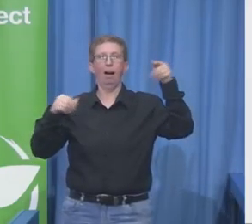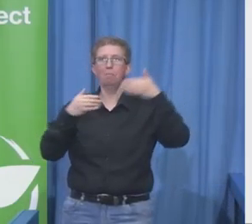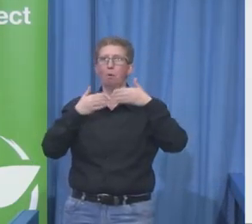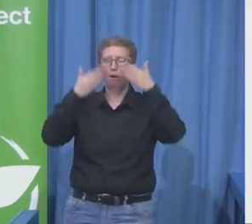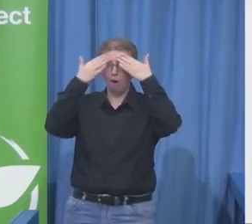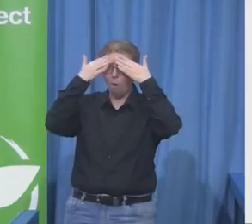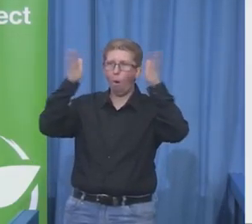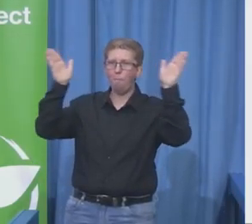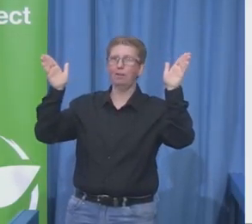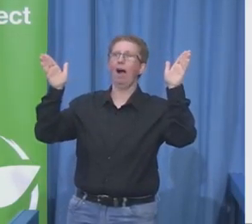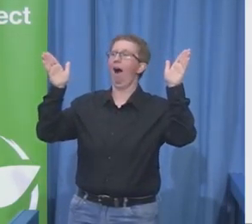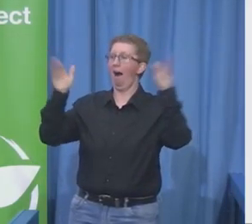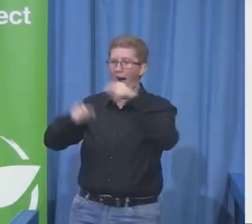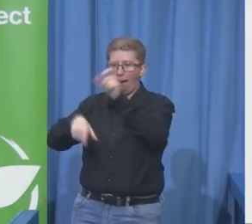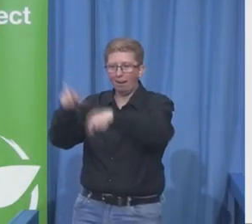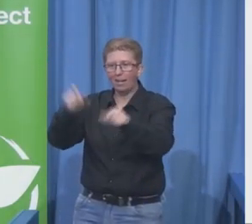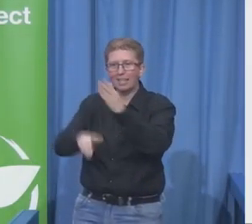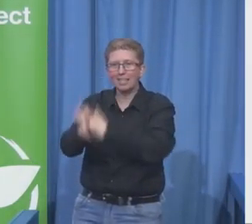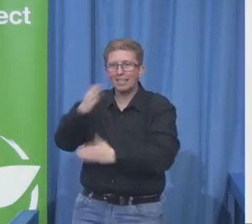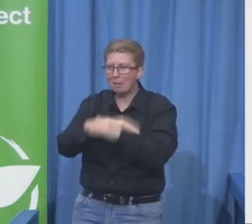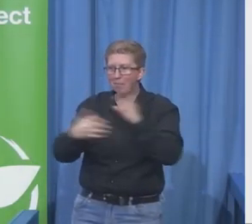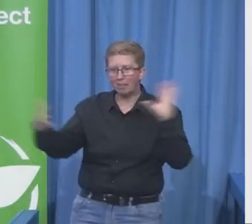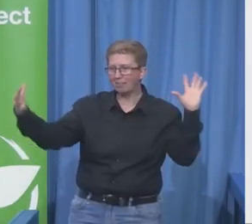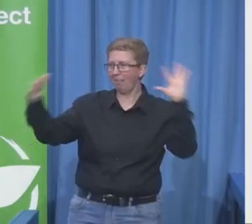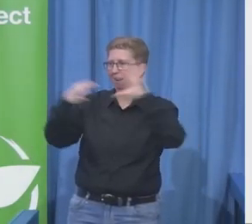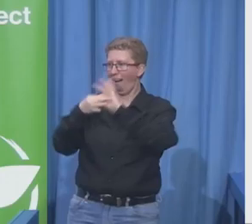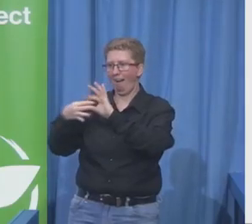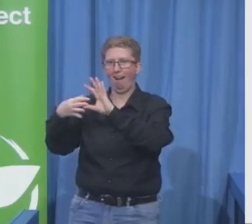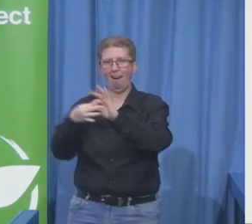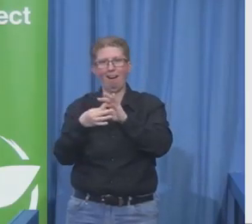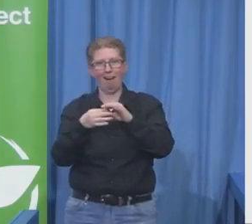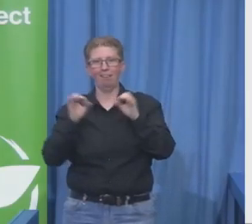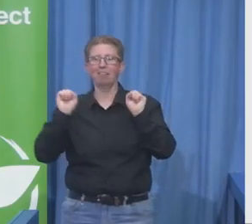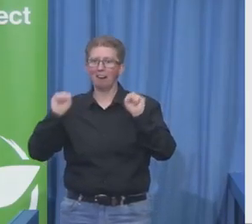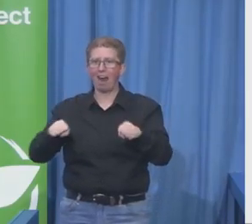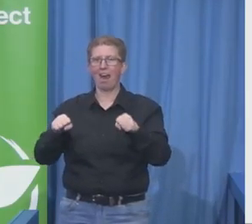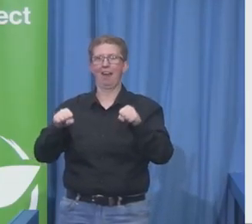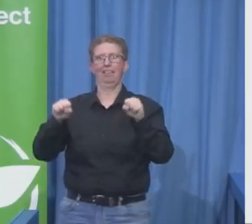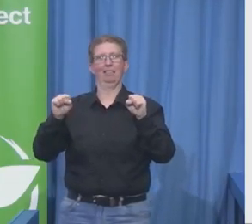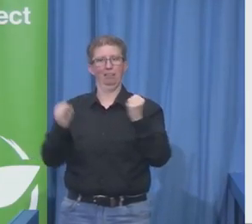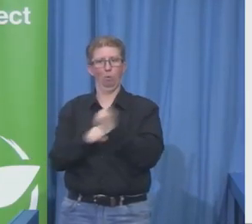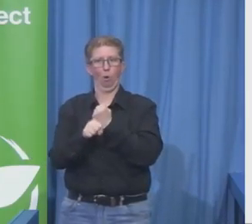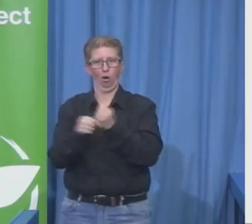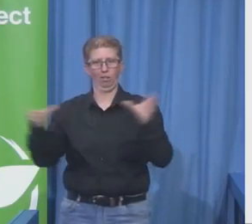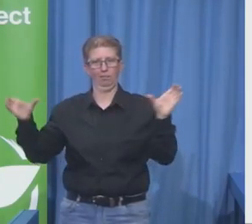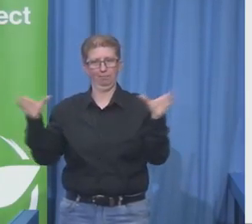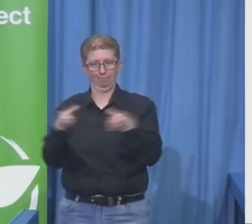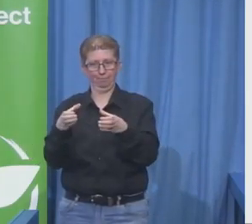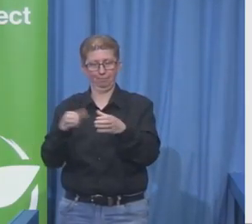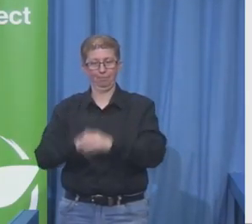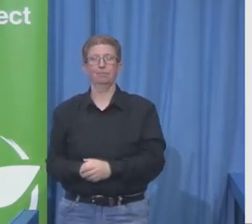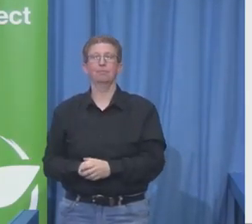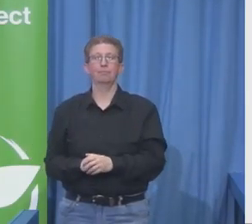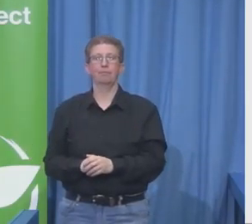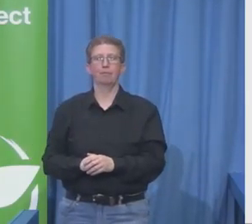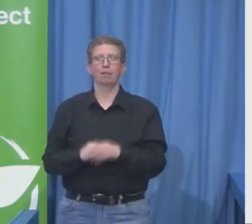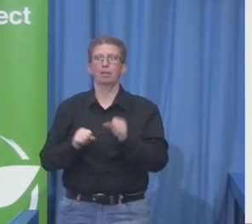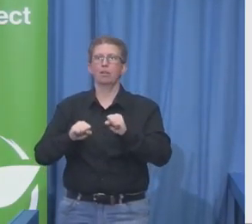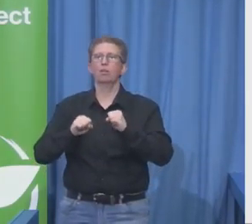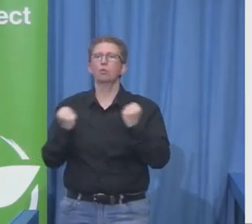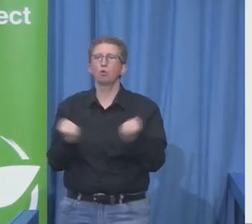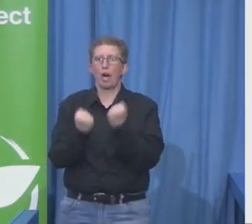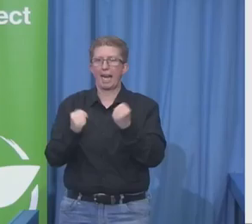project success as well. The trainer team basically constitutes of six IBM employees who prepare the